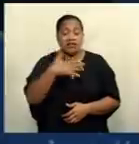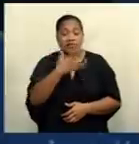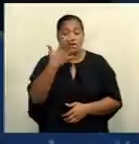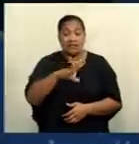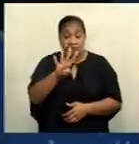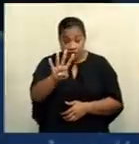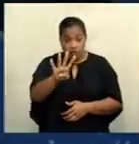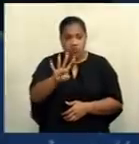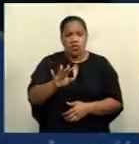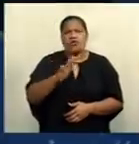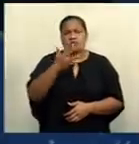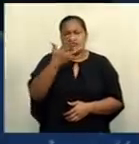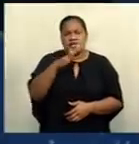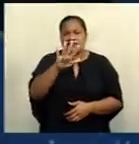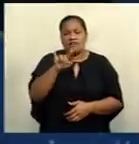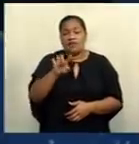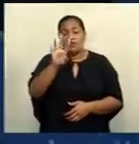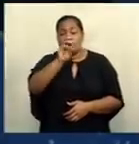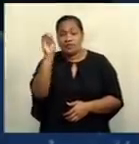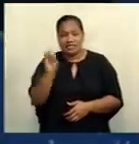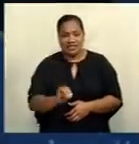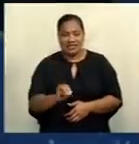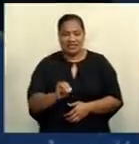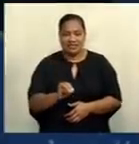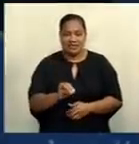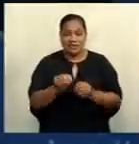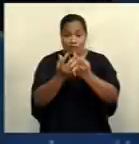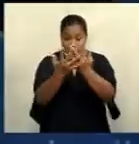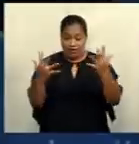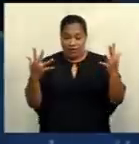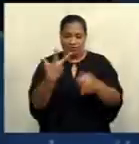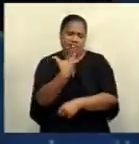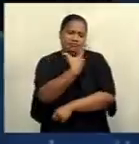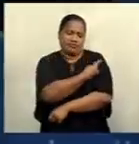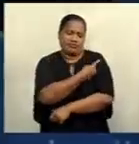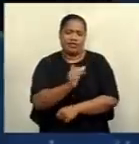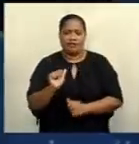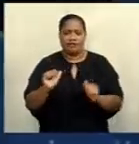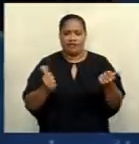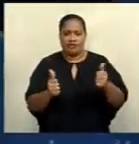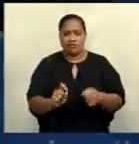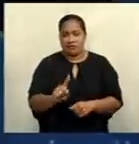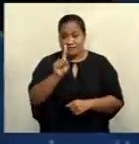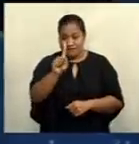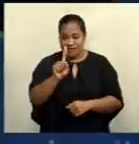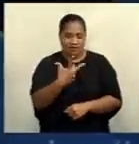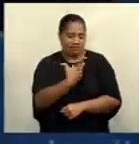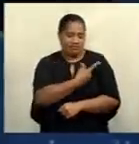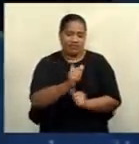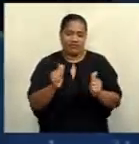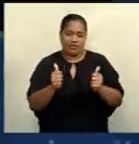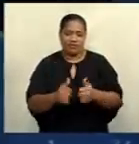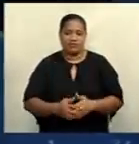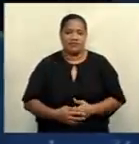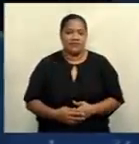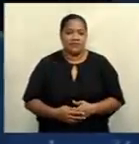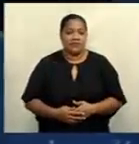559,894 or 95.3% of the target population have received their first dose of the AstraZeneca